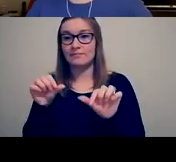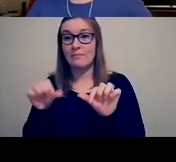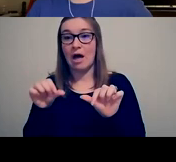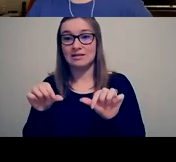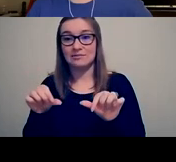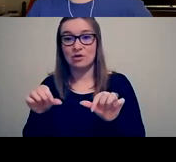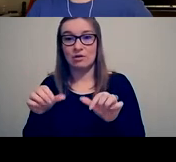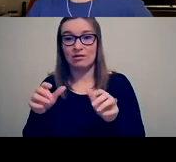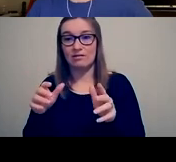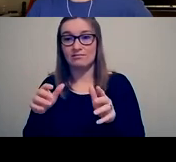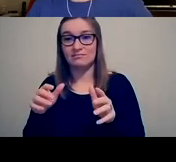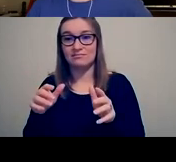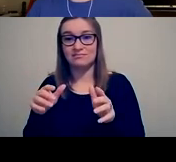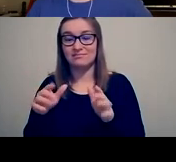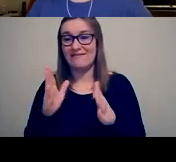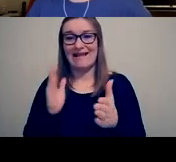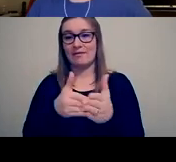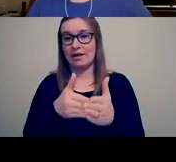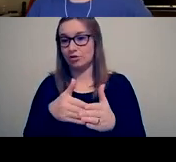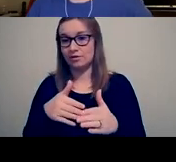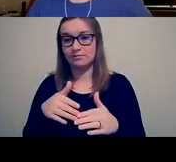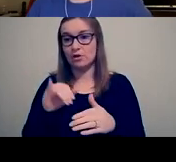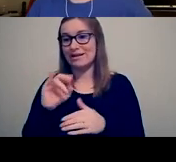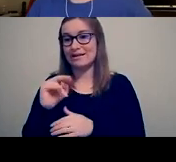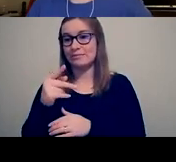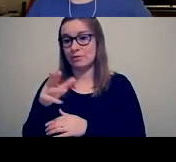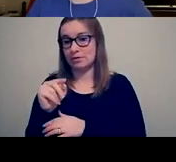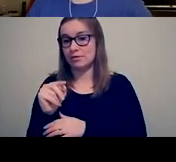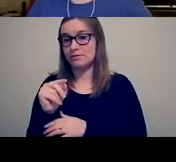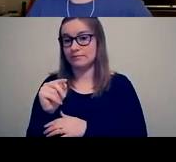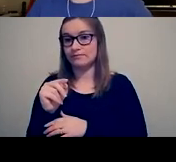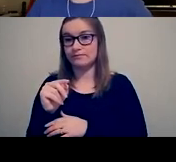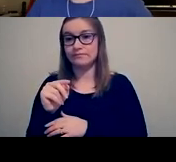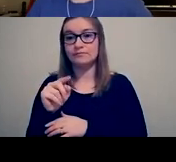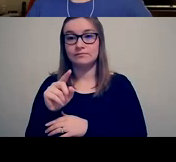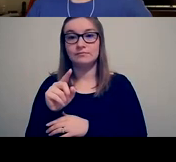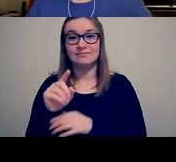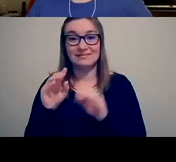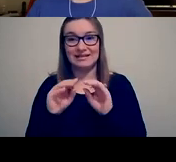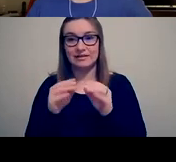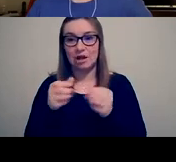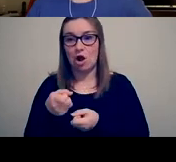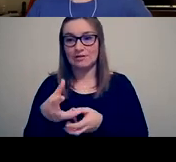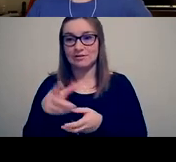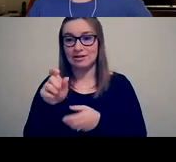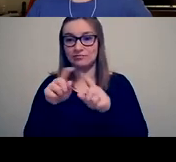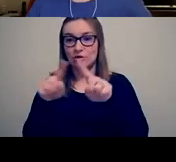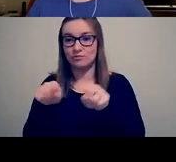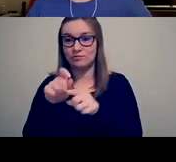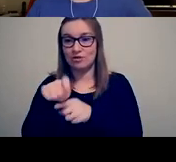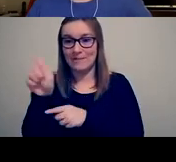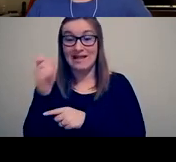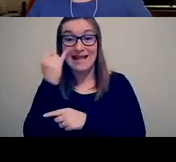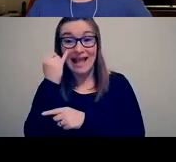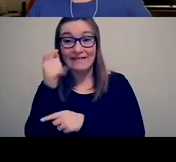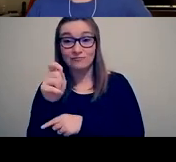with on input, because it actually on input, it really explicitly calls out check boxes by, if you check them, you should